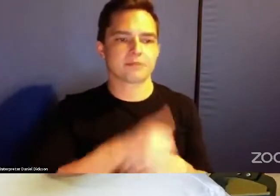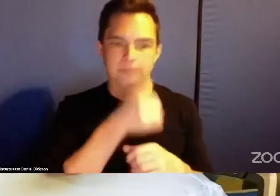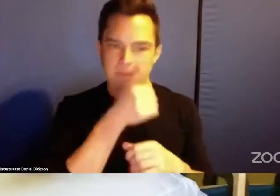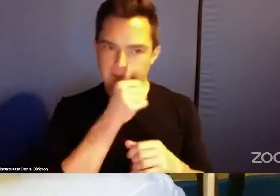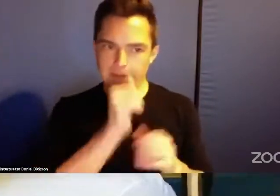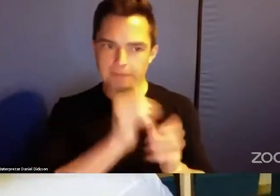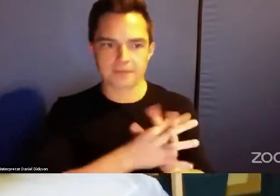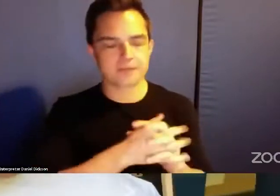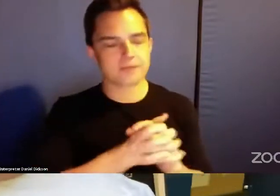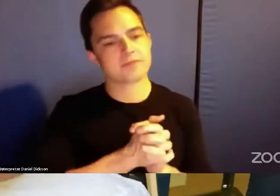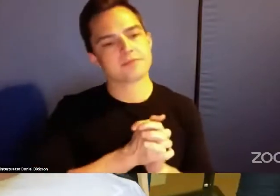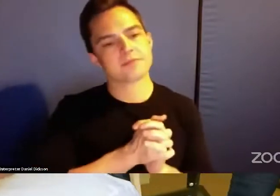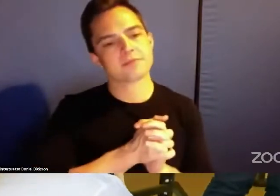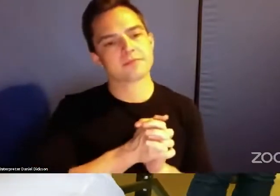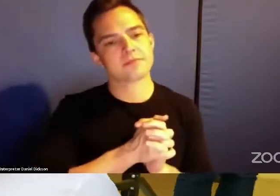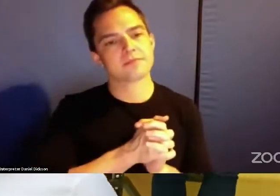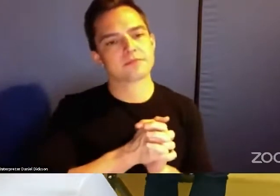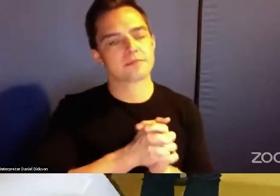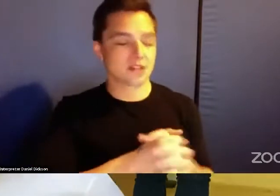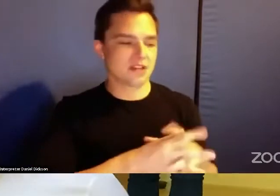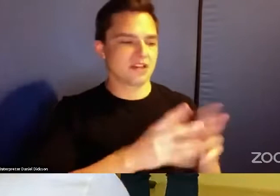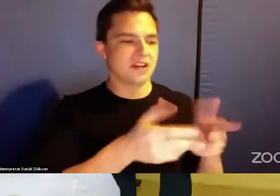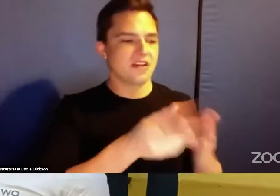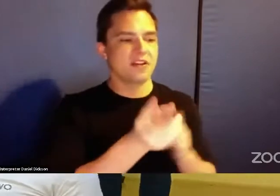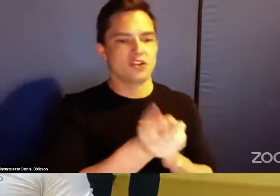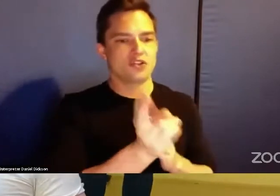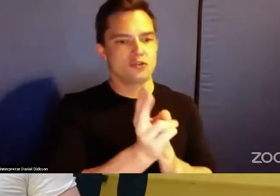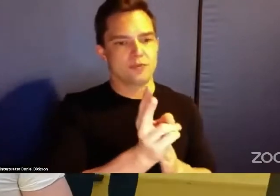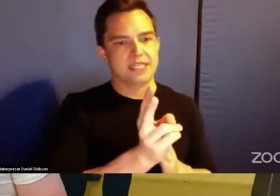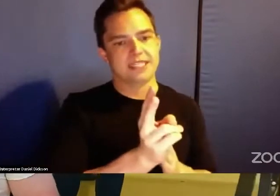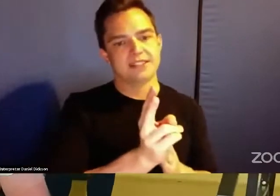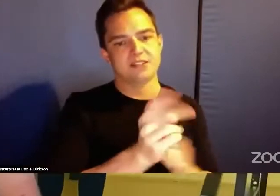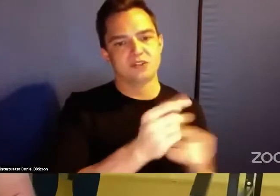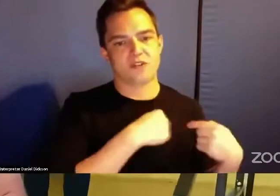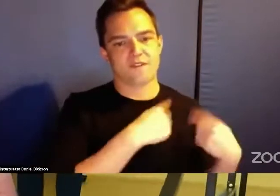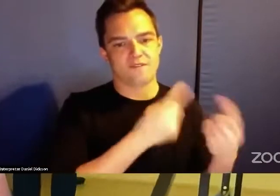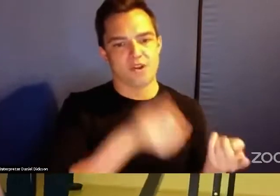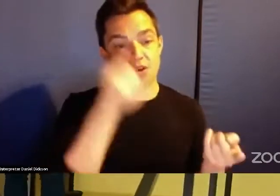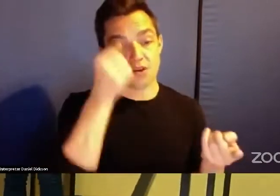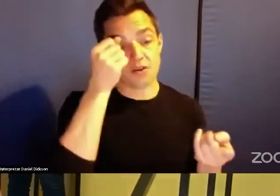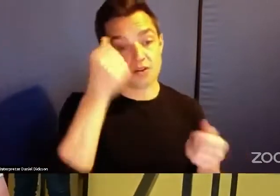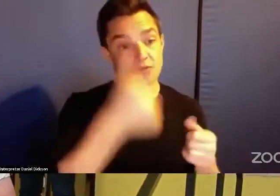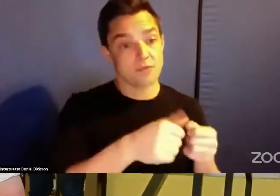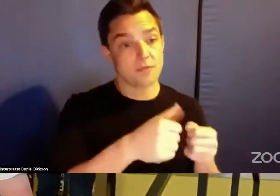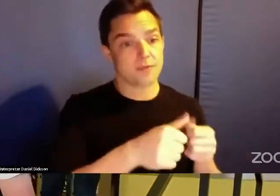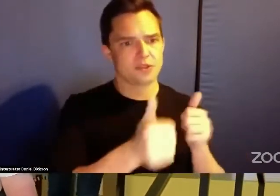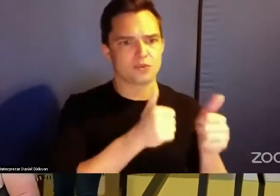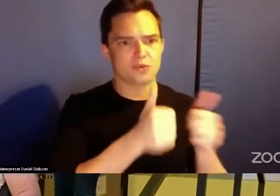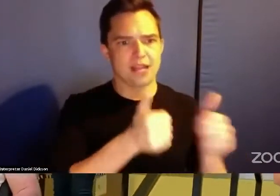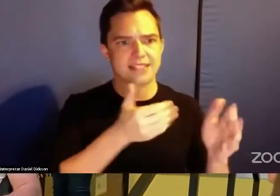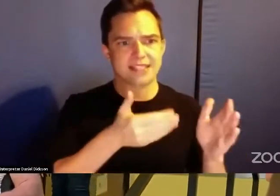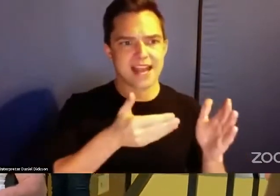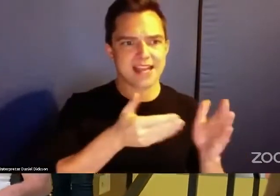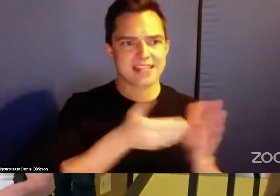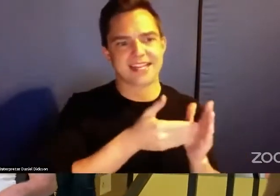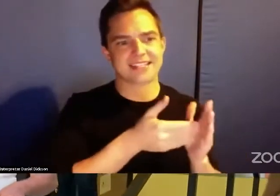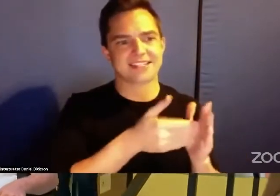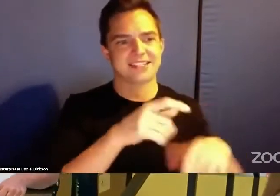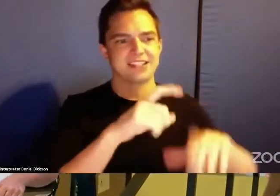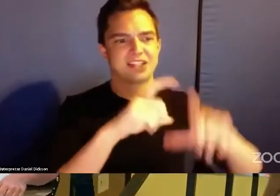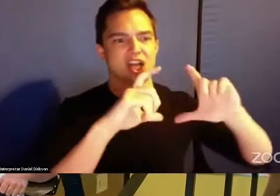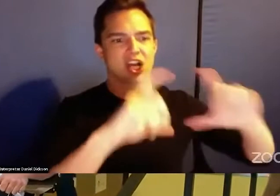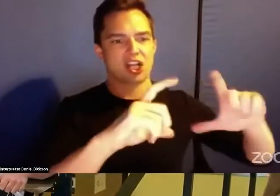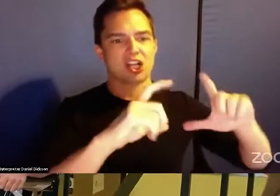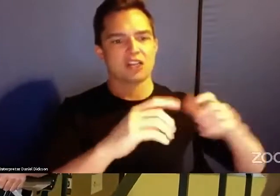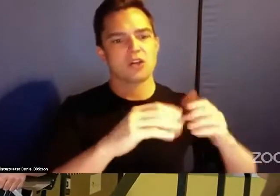just coming up to 2 minutes on the clock. Remember, it is a race against the clock with the Robility Enhanced team up next,